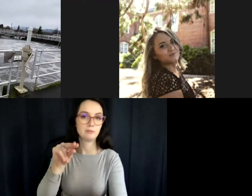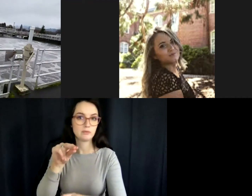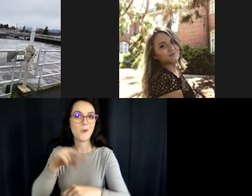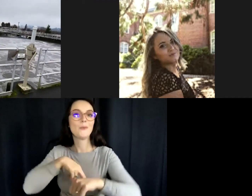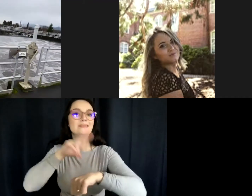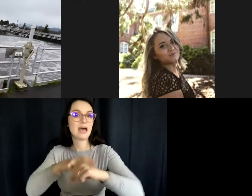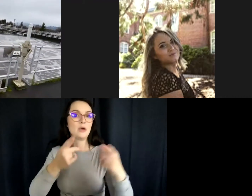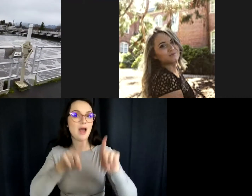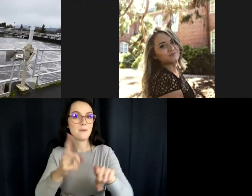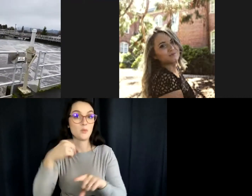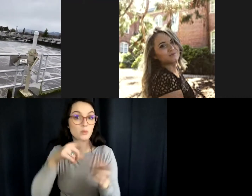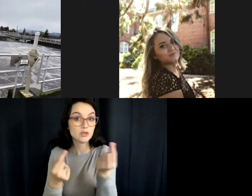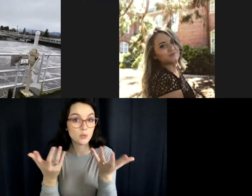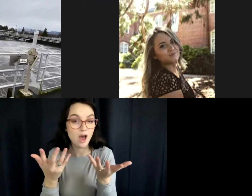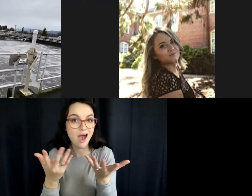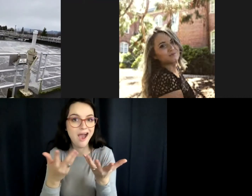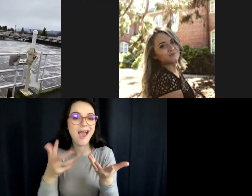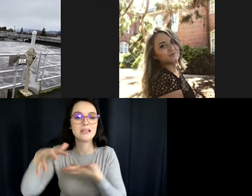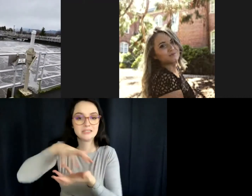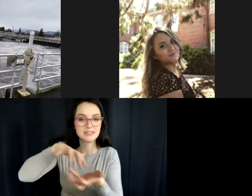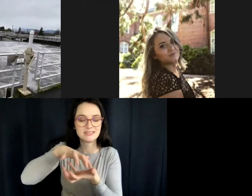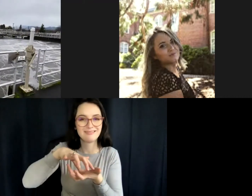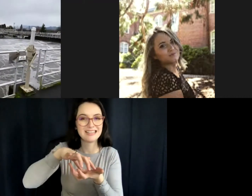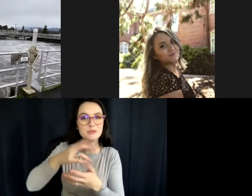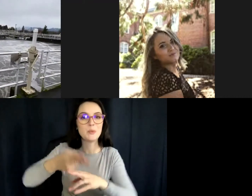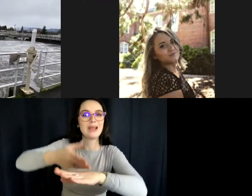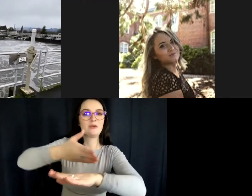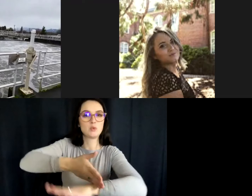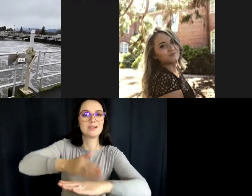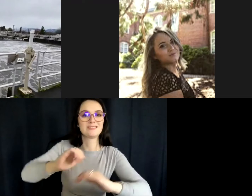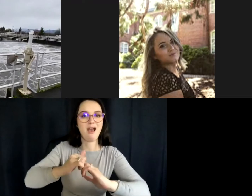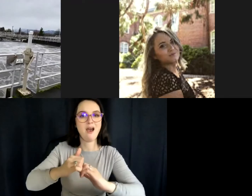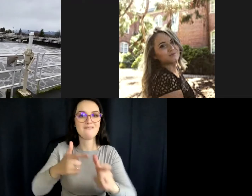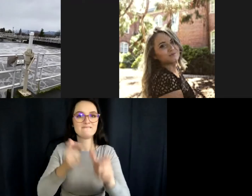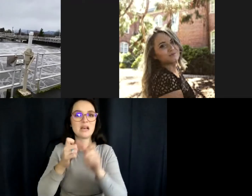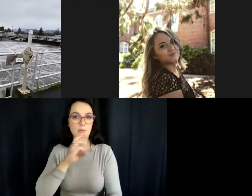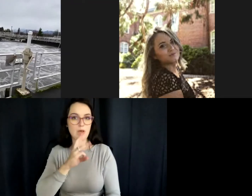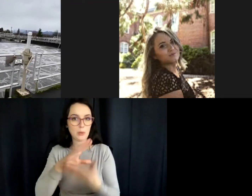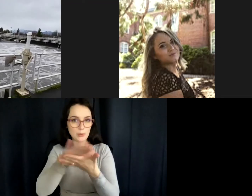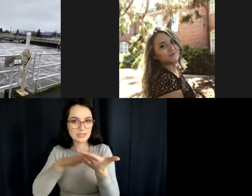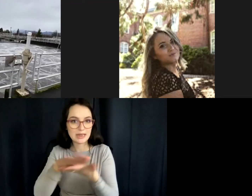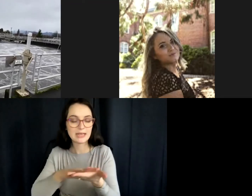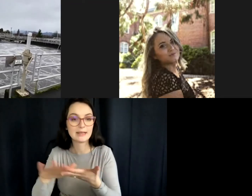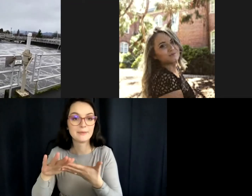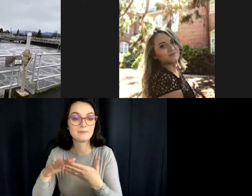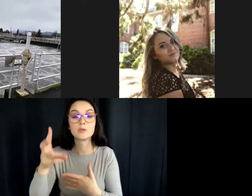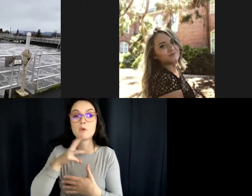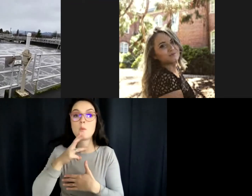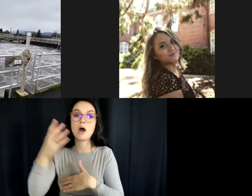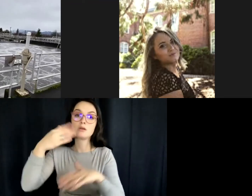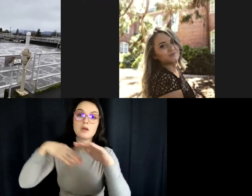naturally in our water sources. So what we're basically doing here at the treatment plant